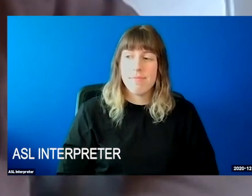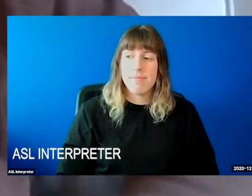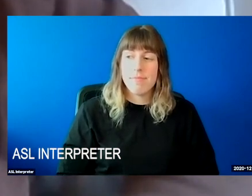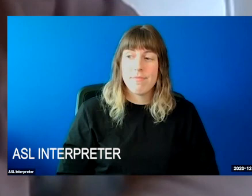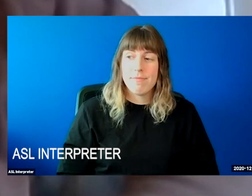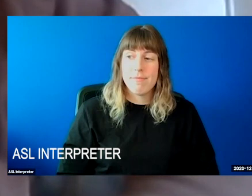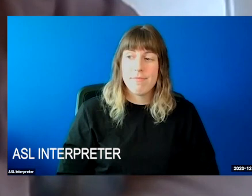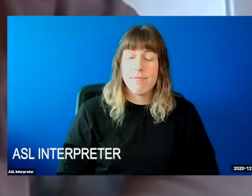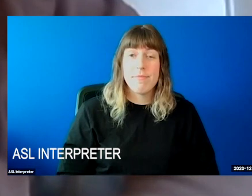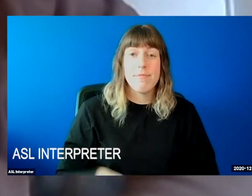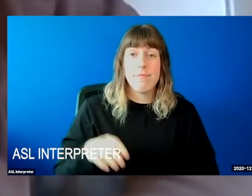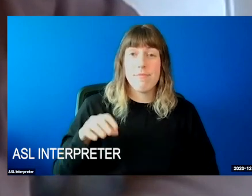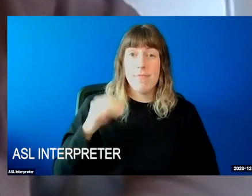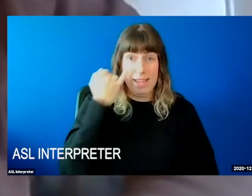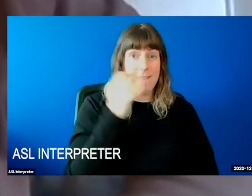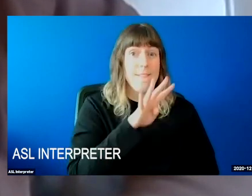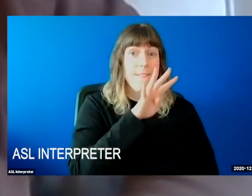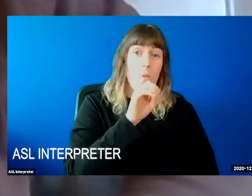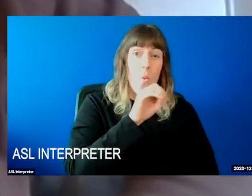of another